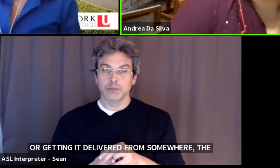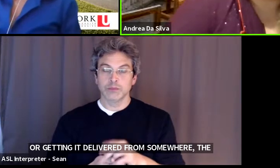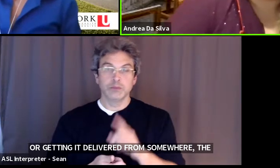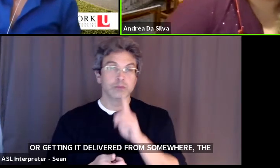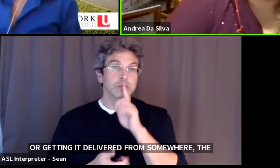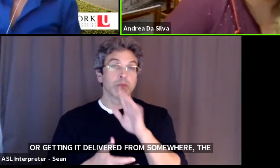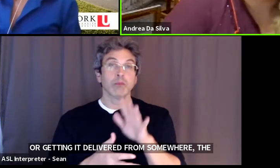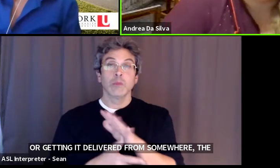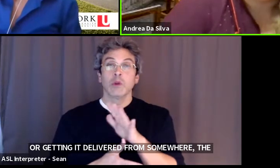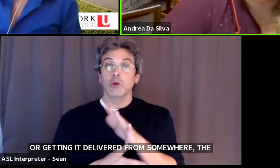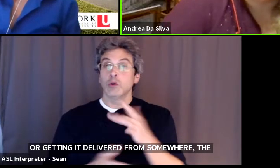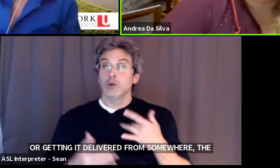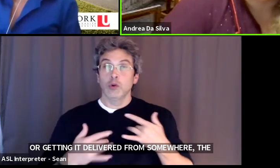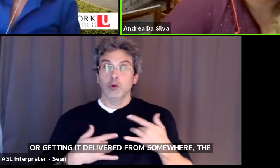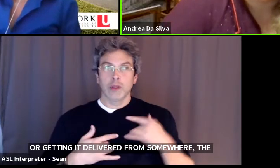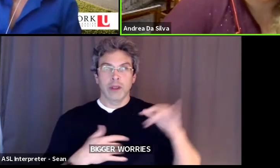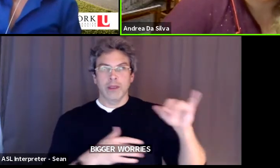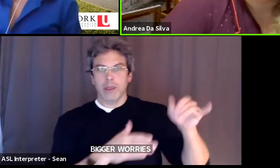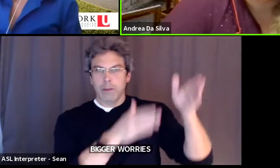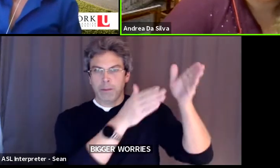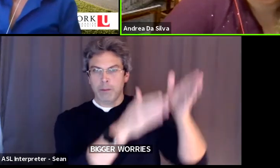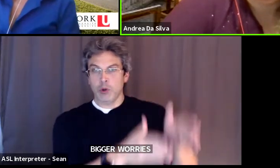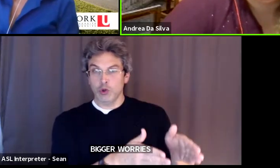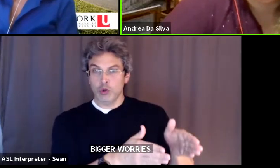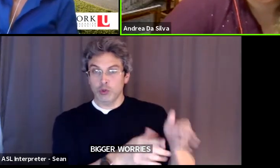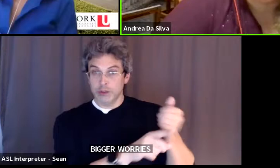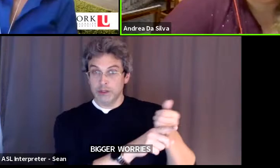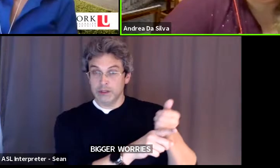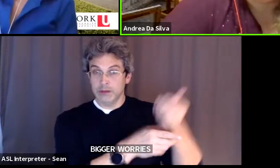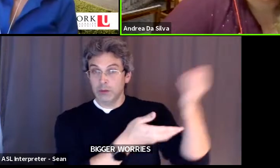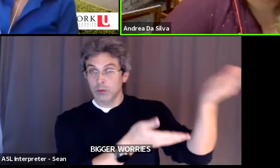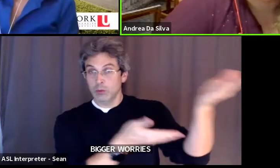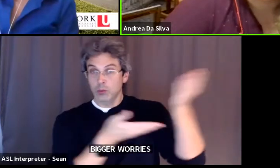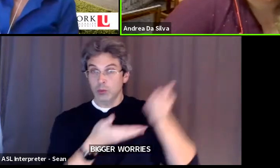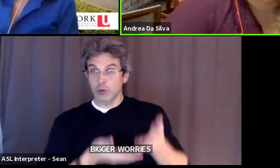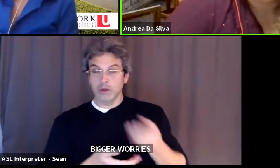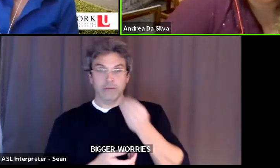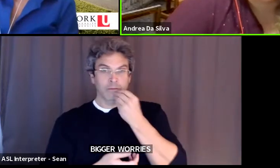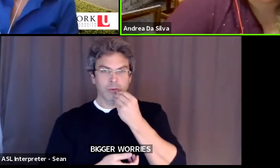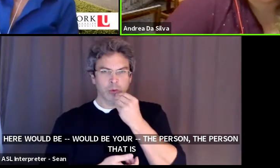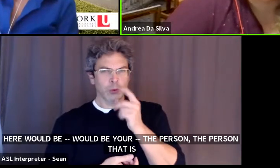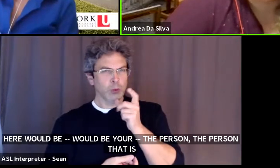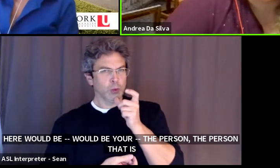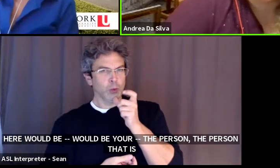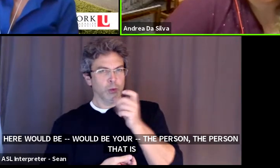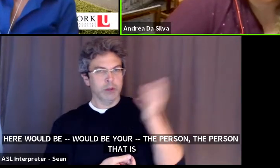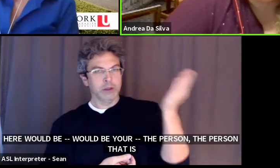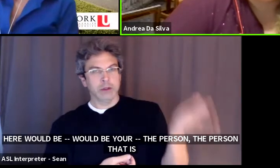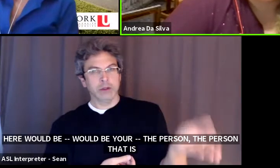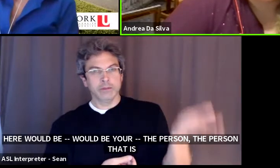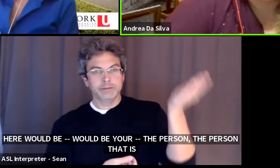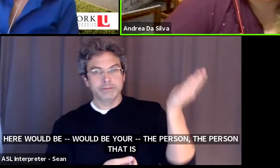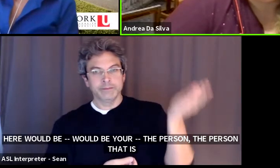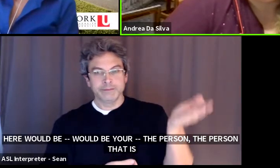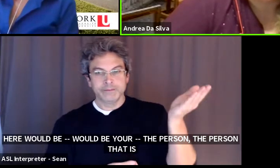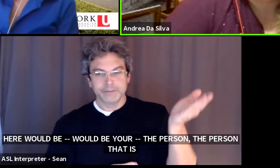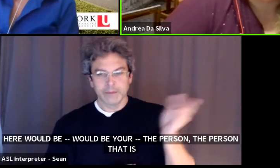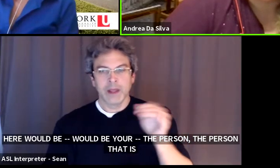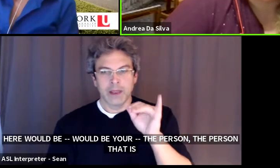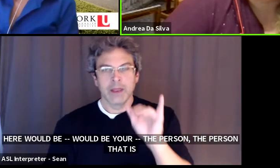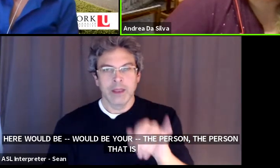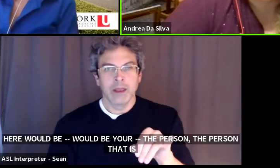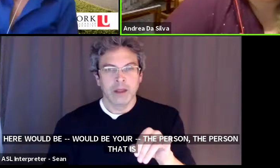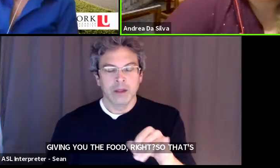would be the person that is giving you the food, right? So that's why we often make